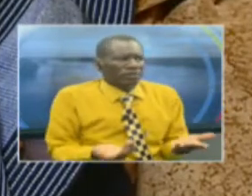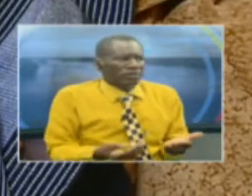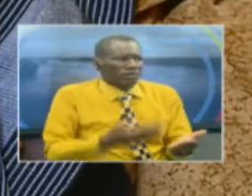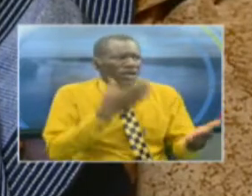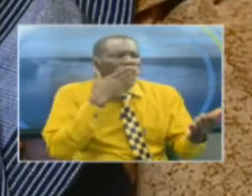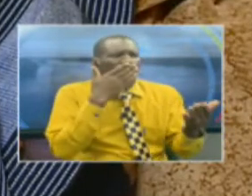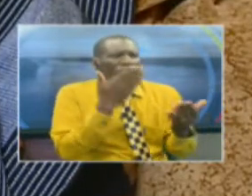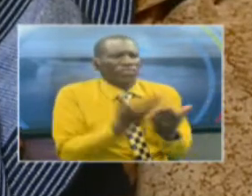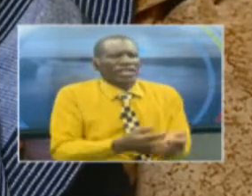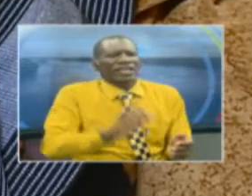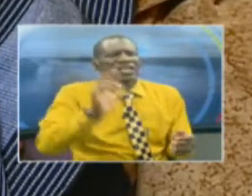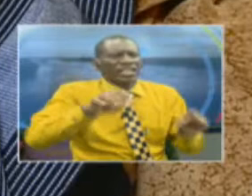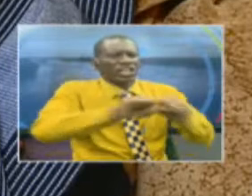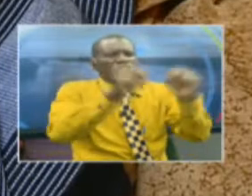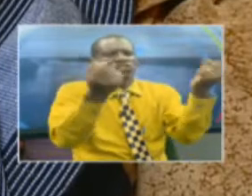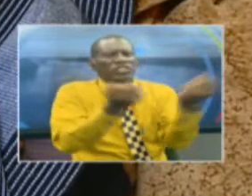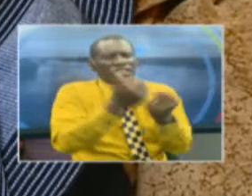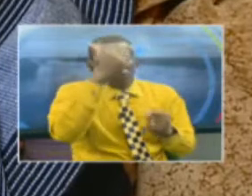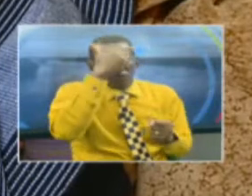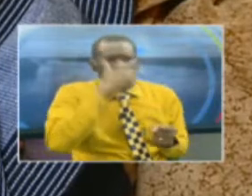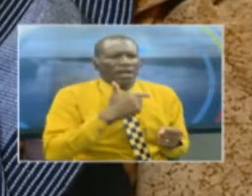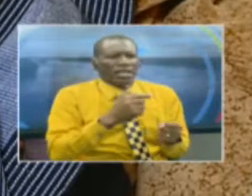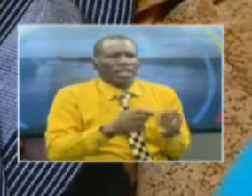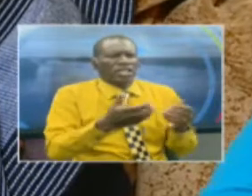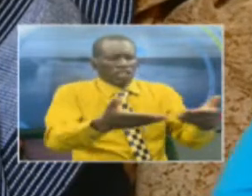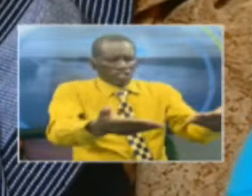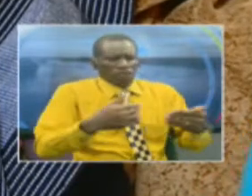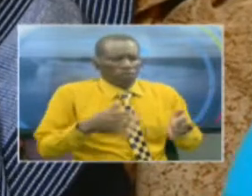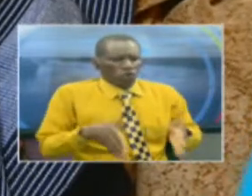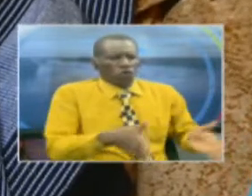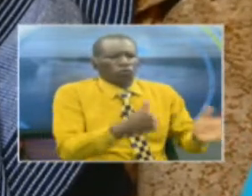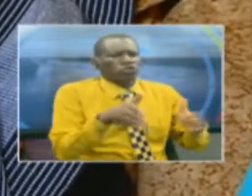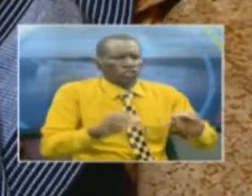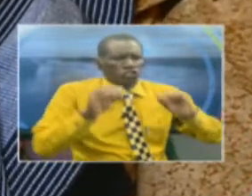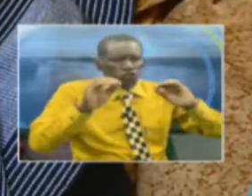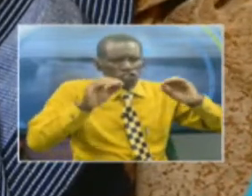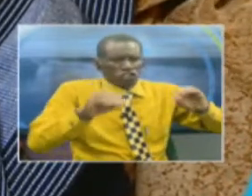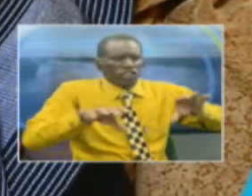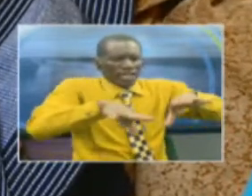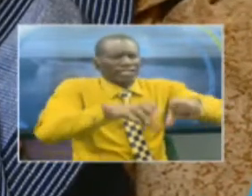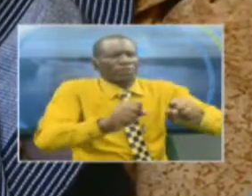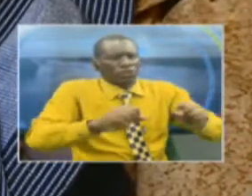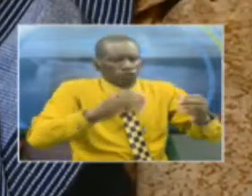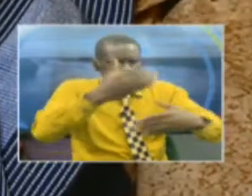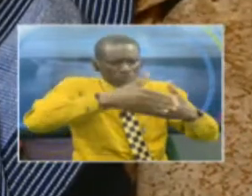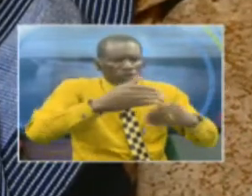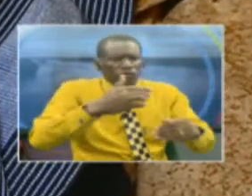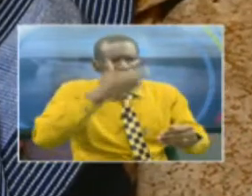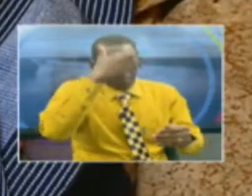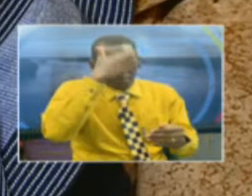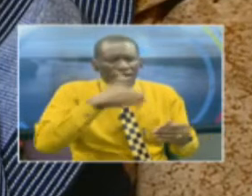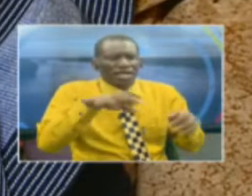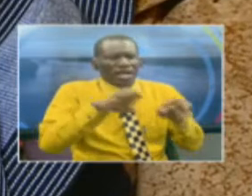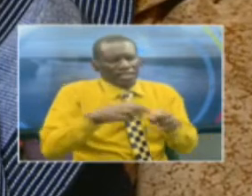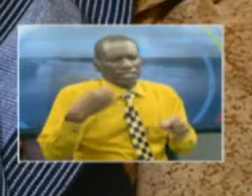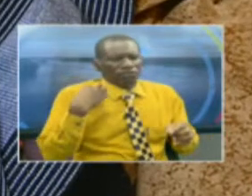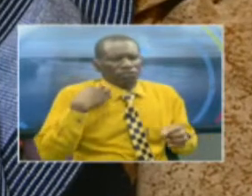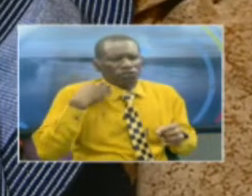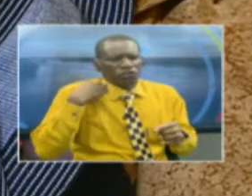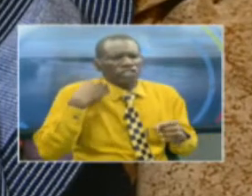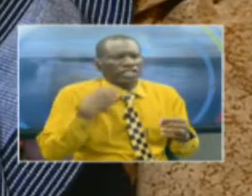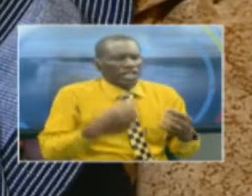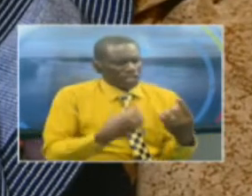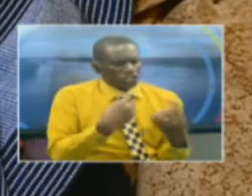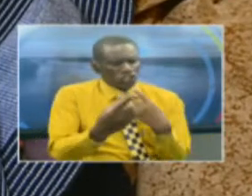you to Kenya Society for the Blind, which gave me the opportunity. But in the process of volunteering and talking to